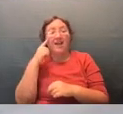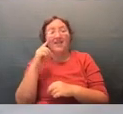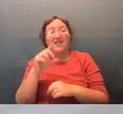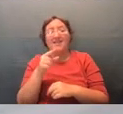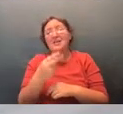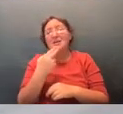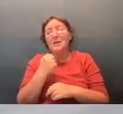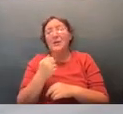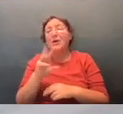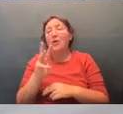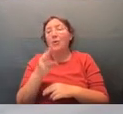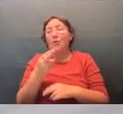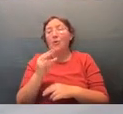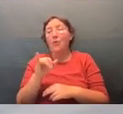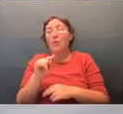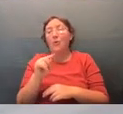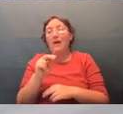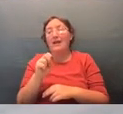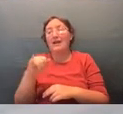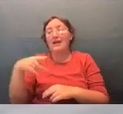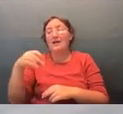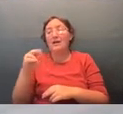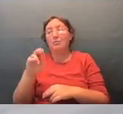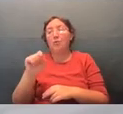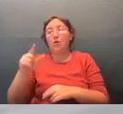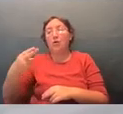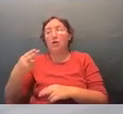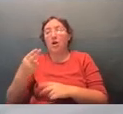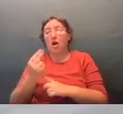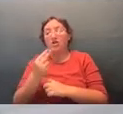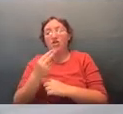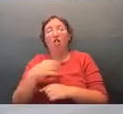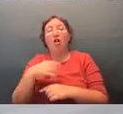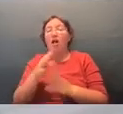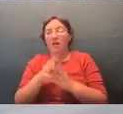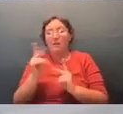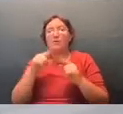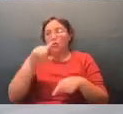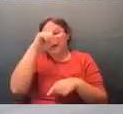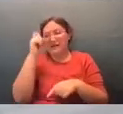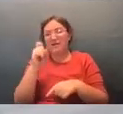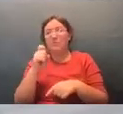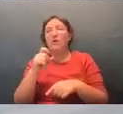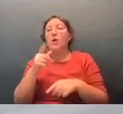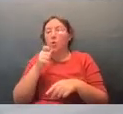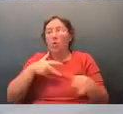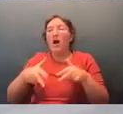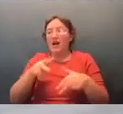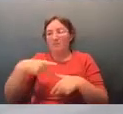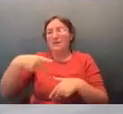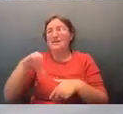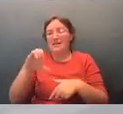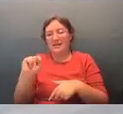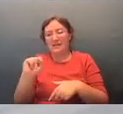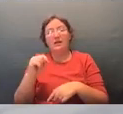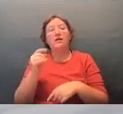super cute place to visit. You do find a lot of people in the summer who are hiking the Pacific Crest Trail. And